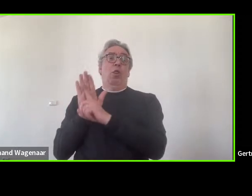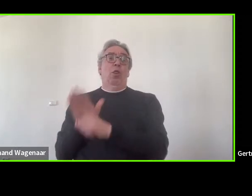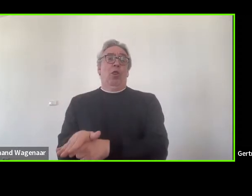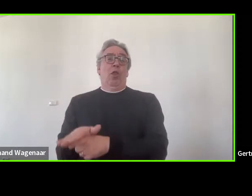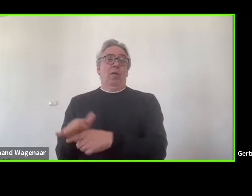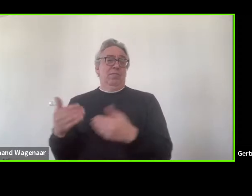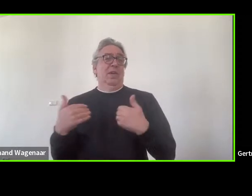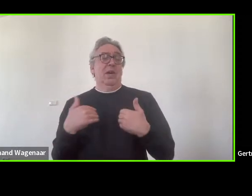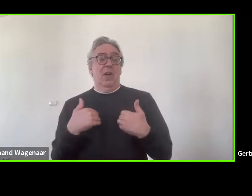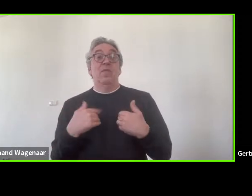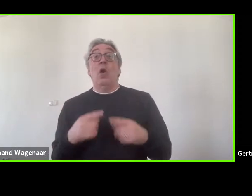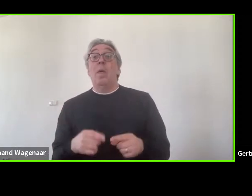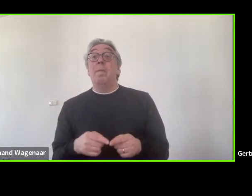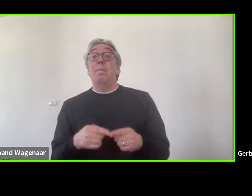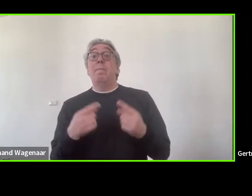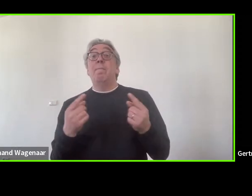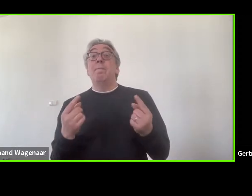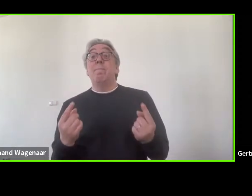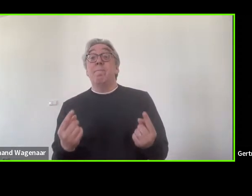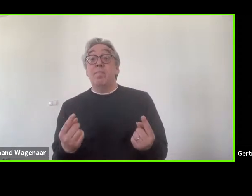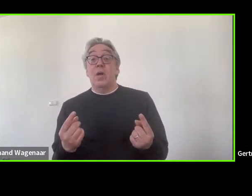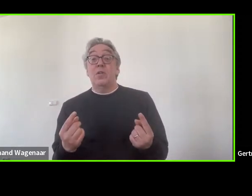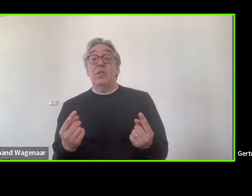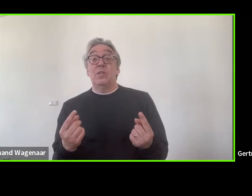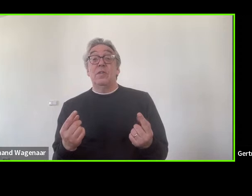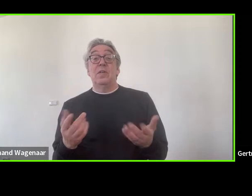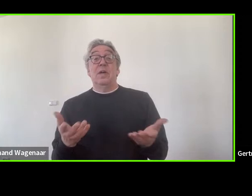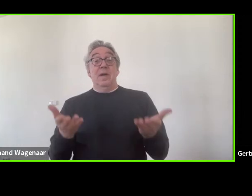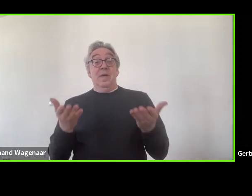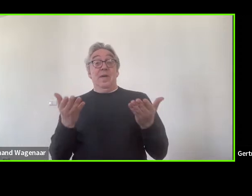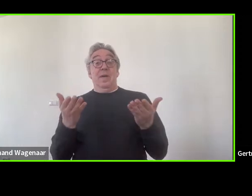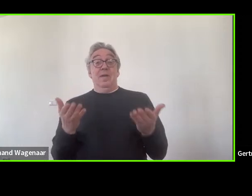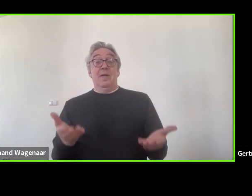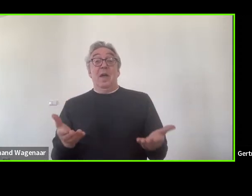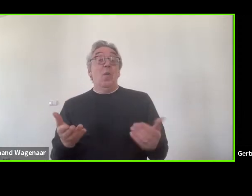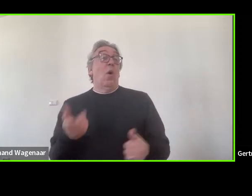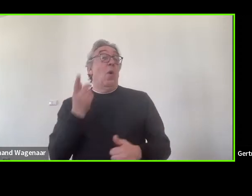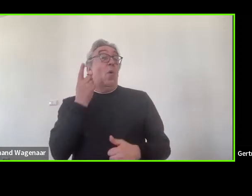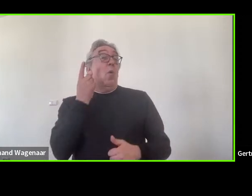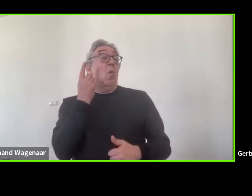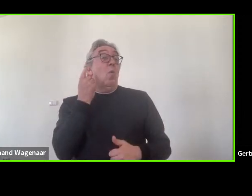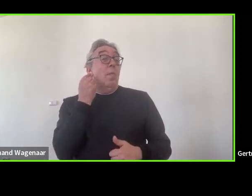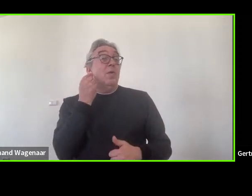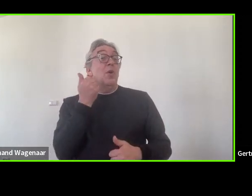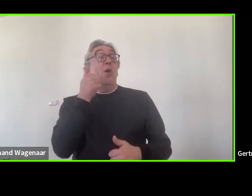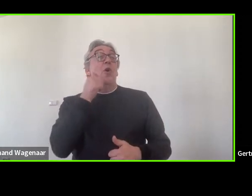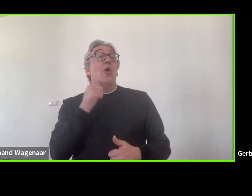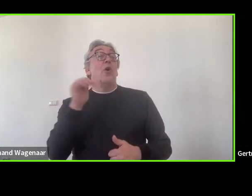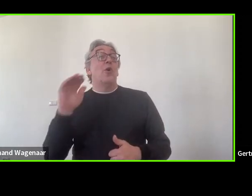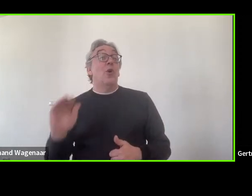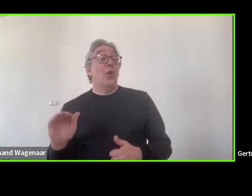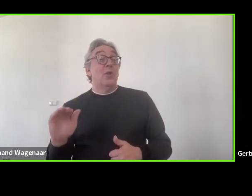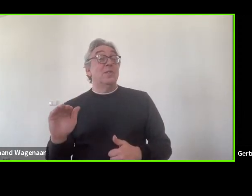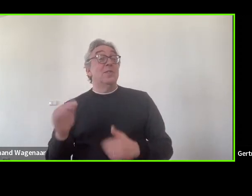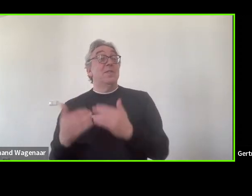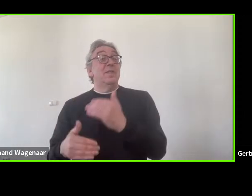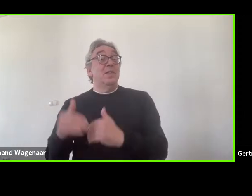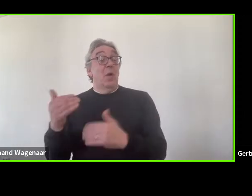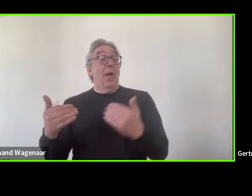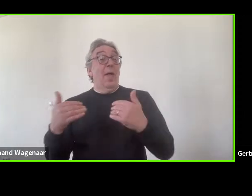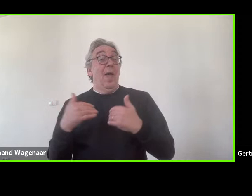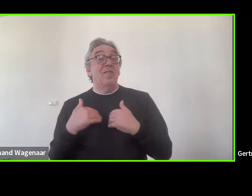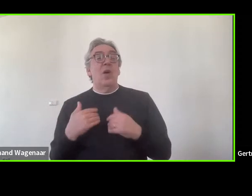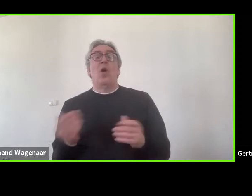However, the situation is worsened for women and girls with disabilities as they continue